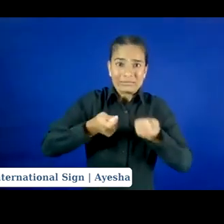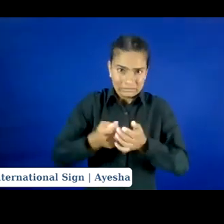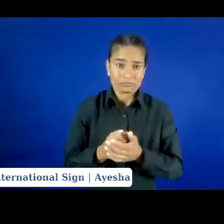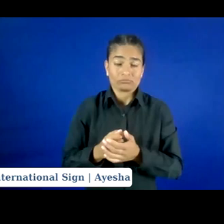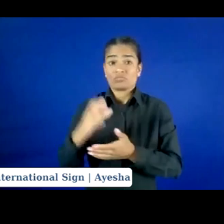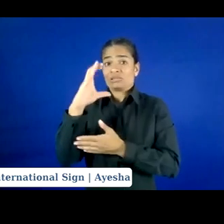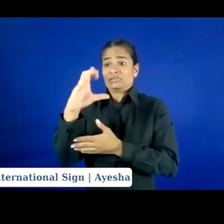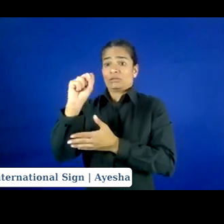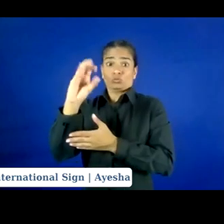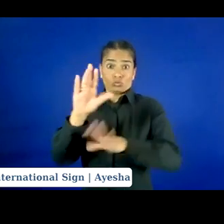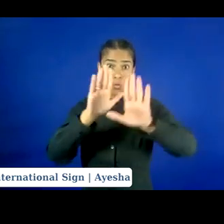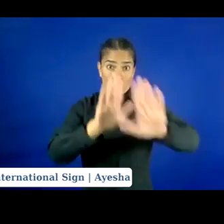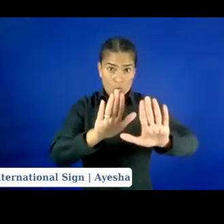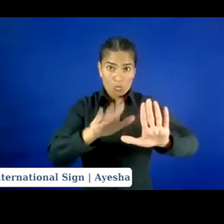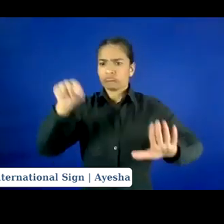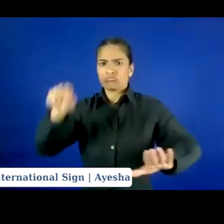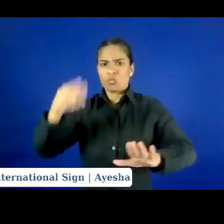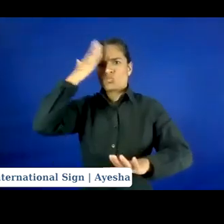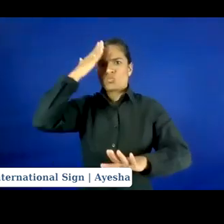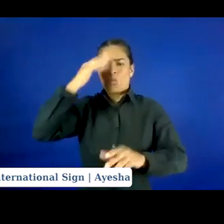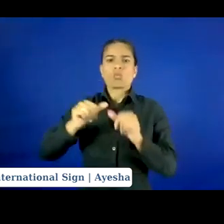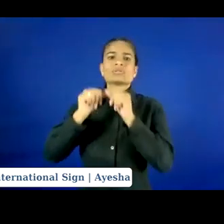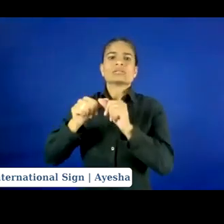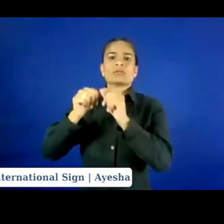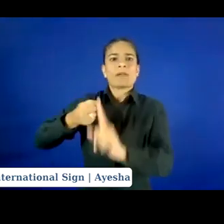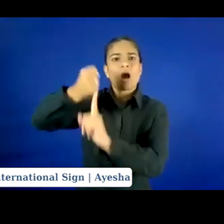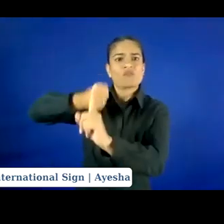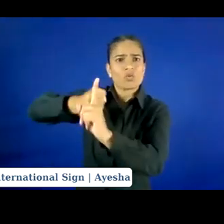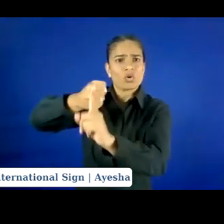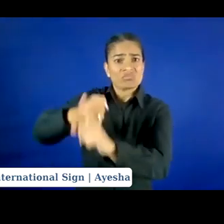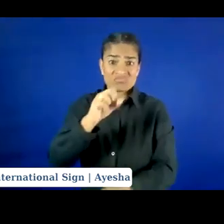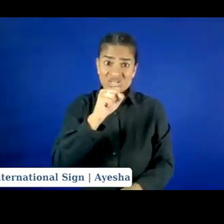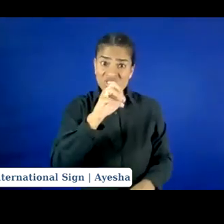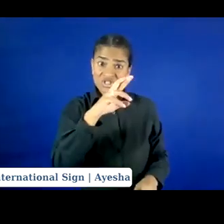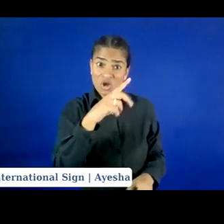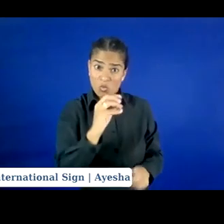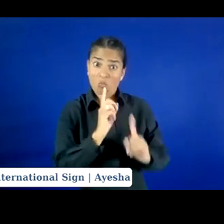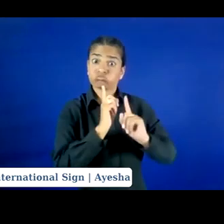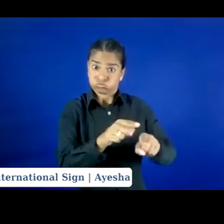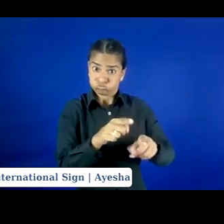sustainable advocacy? Sérgio, and then we close after.